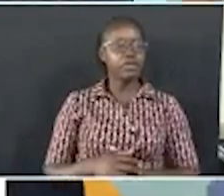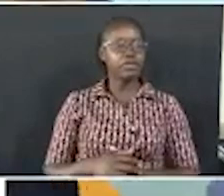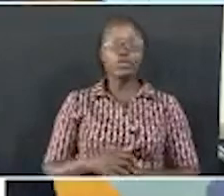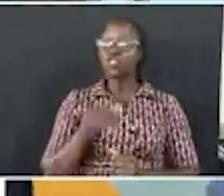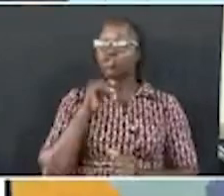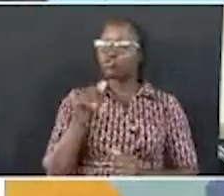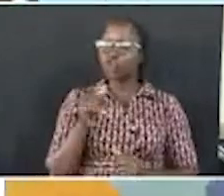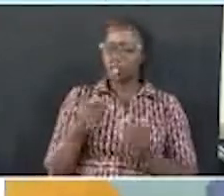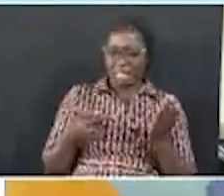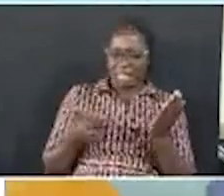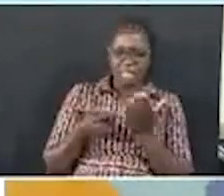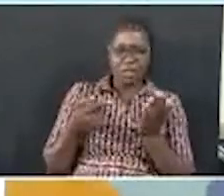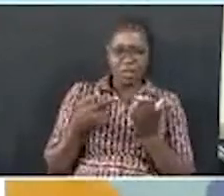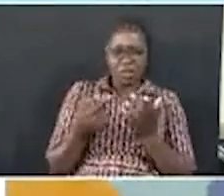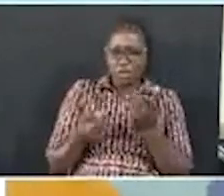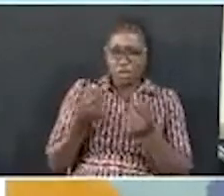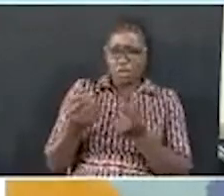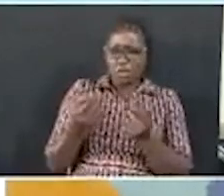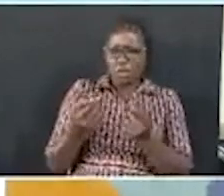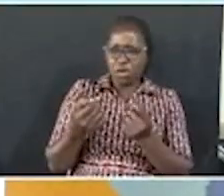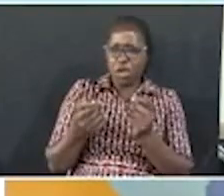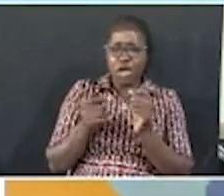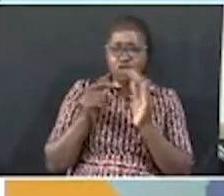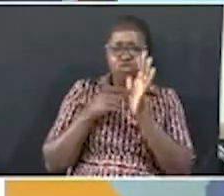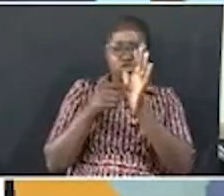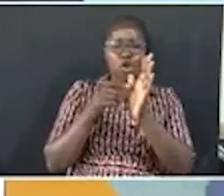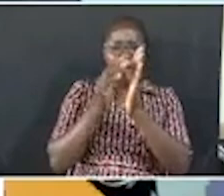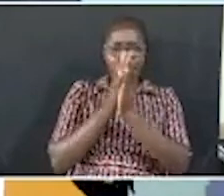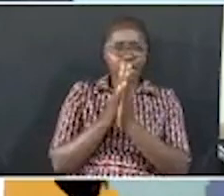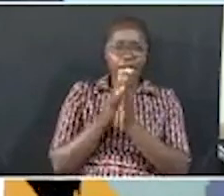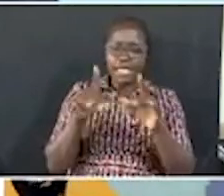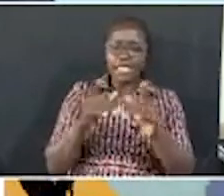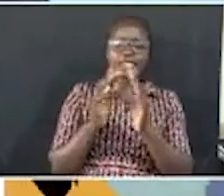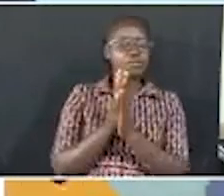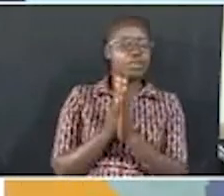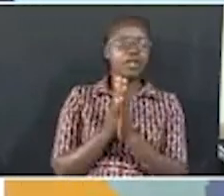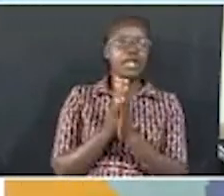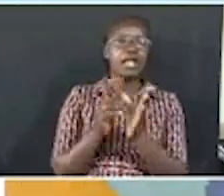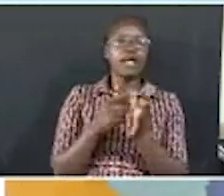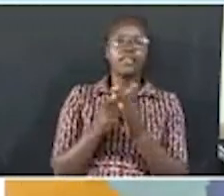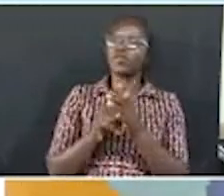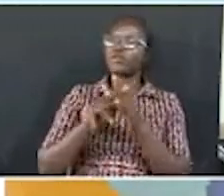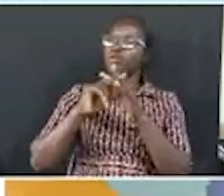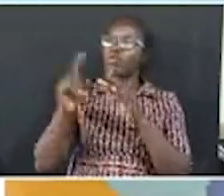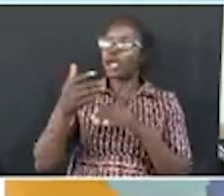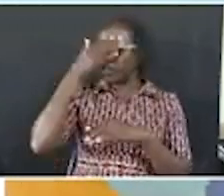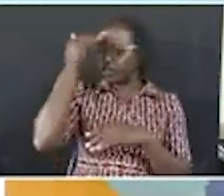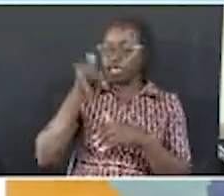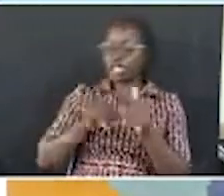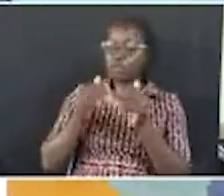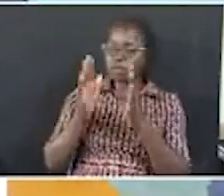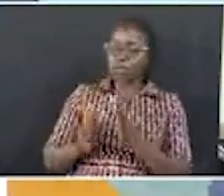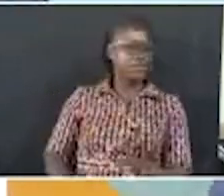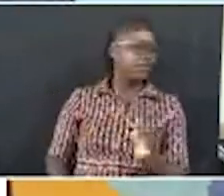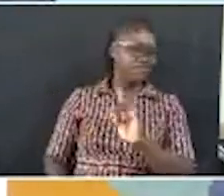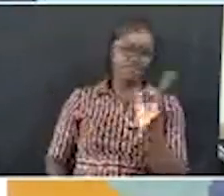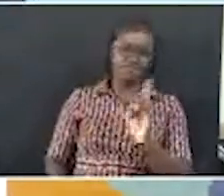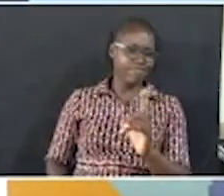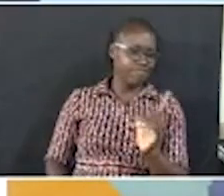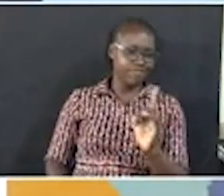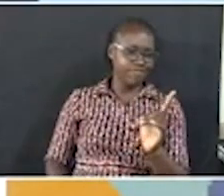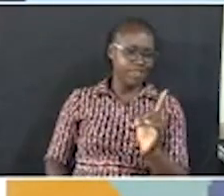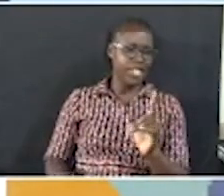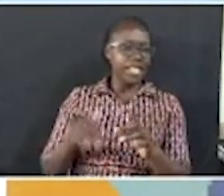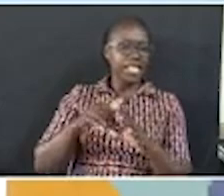Not technical, small-time PR prayers. Let's pray. And then you walk away and forget about the person.